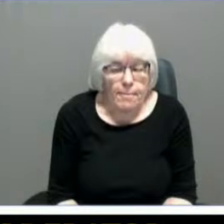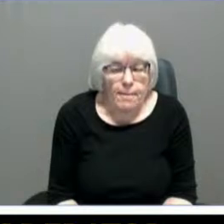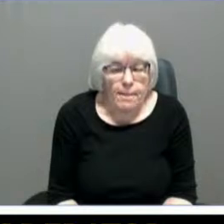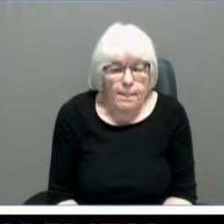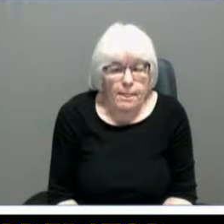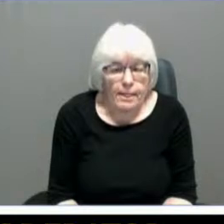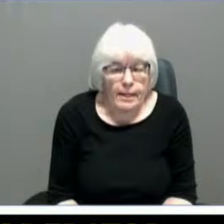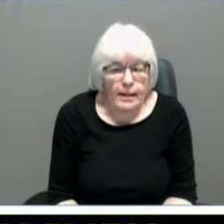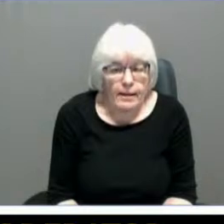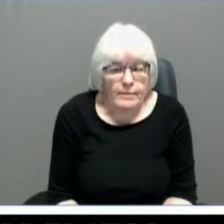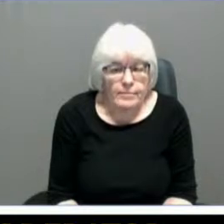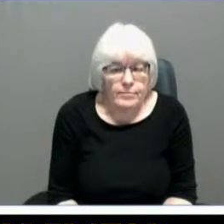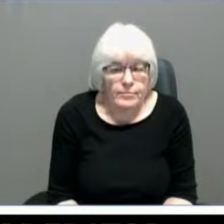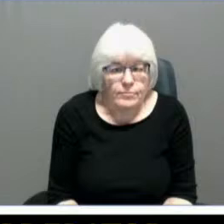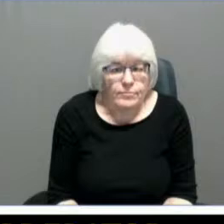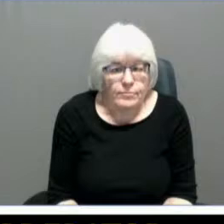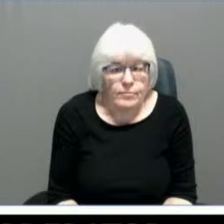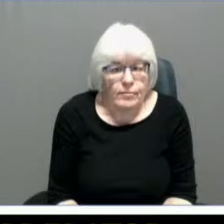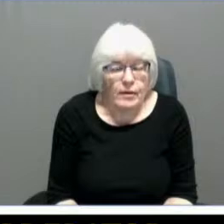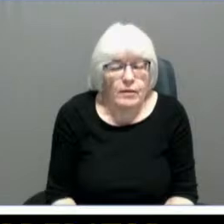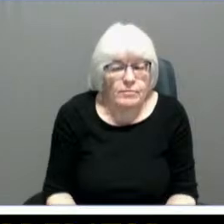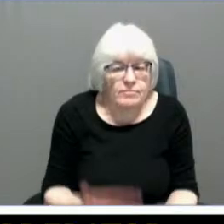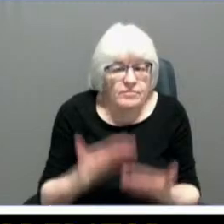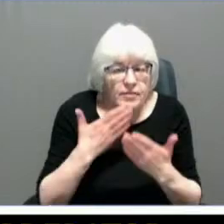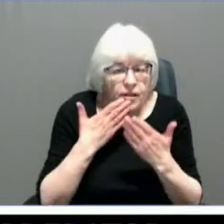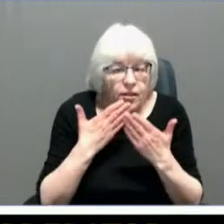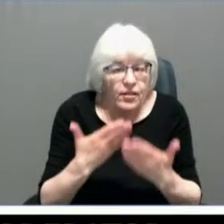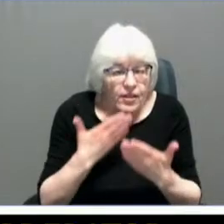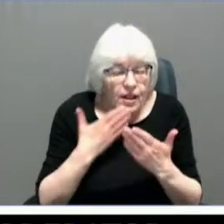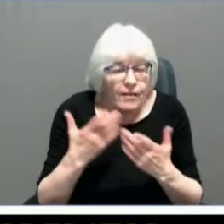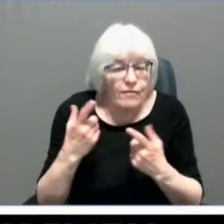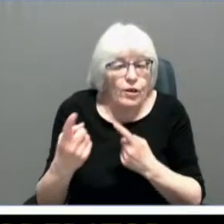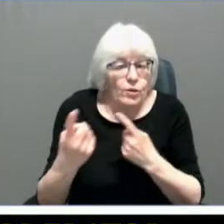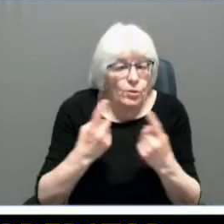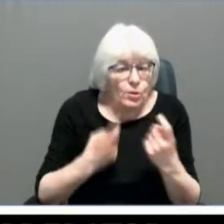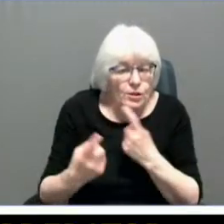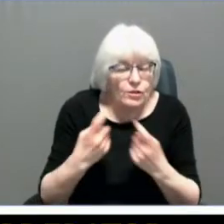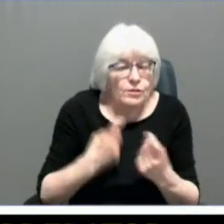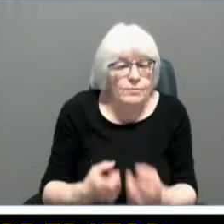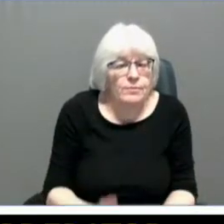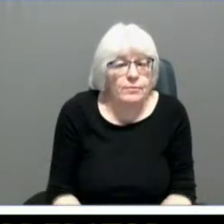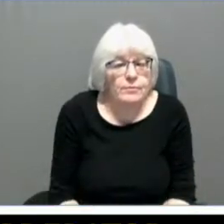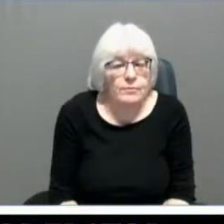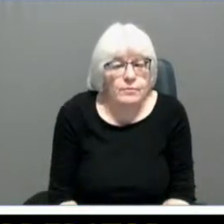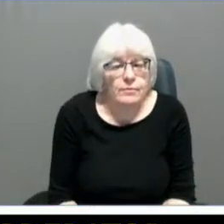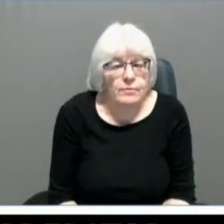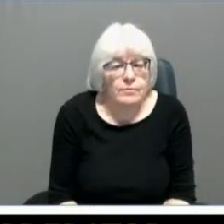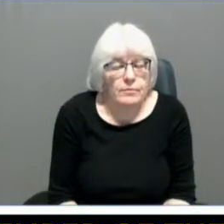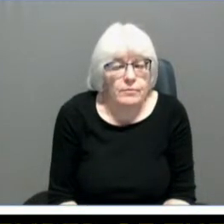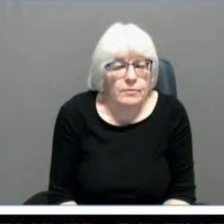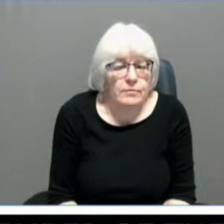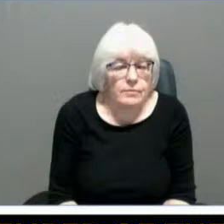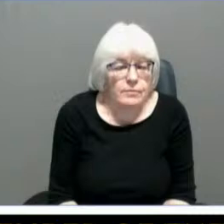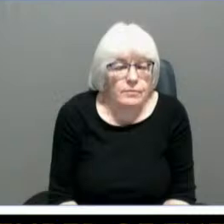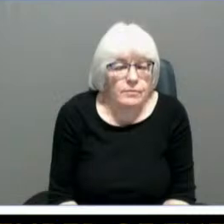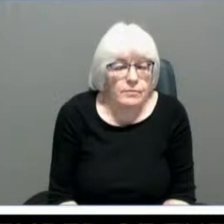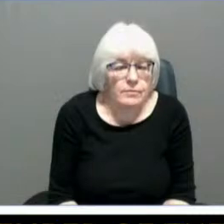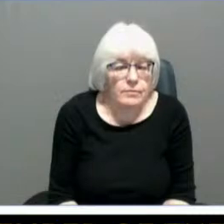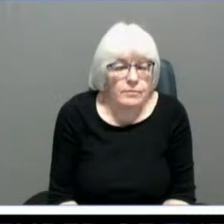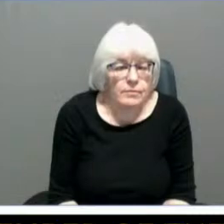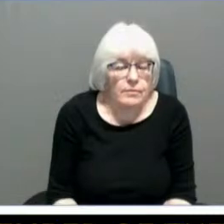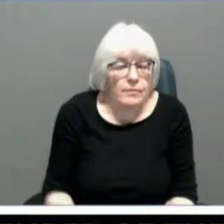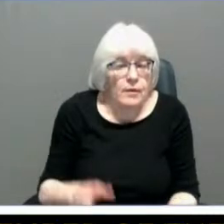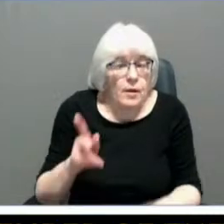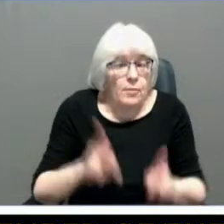that Thank you, Graham. I'll open and then turn the floor. But obviously, Nova Scotians and Canadians know